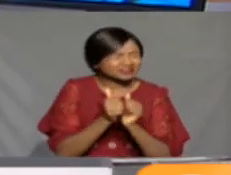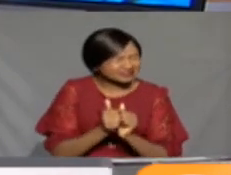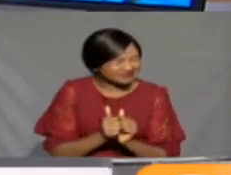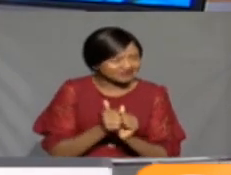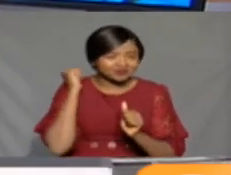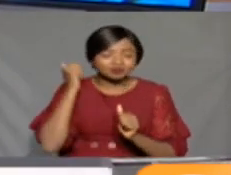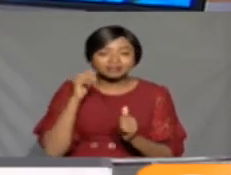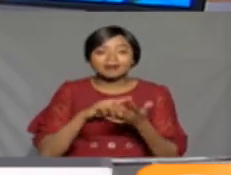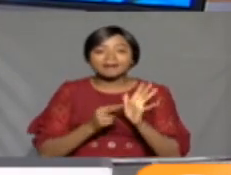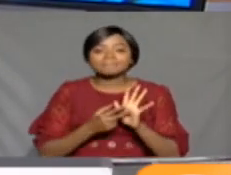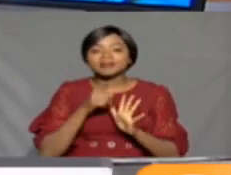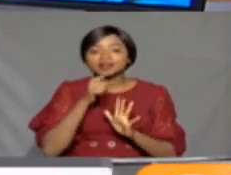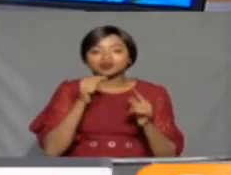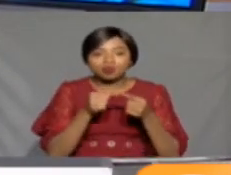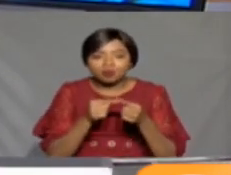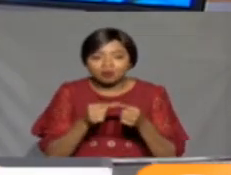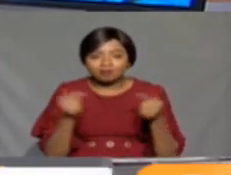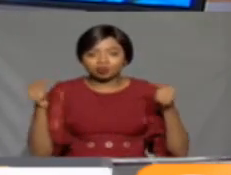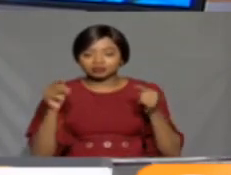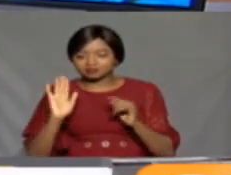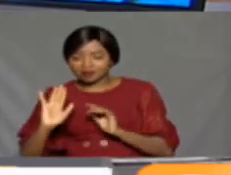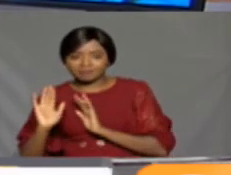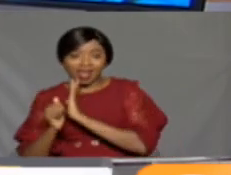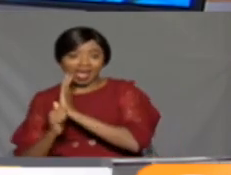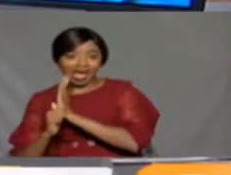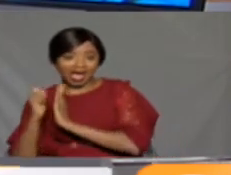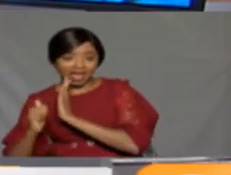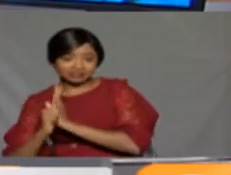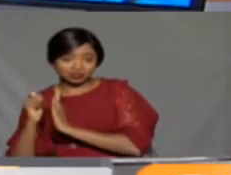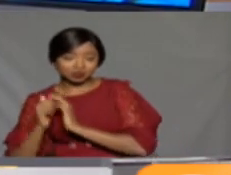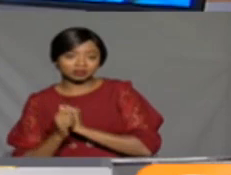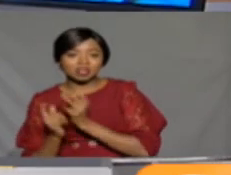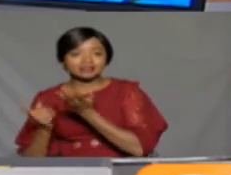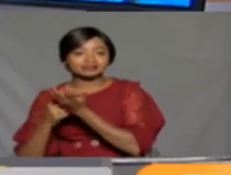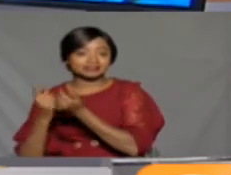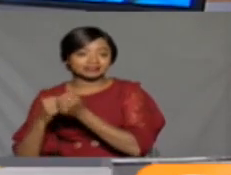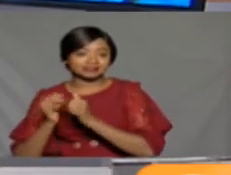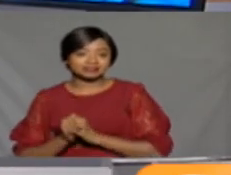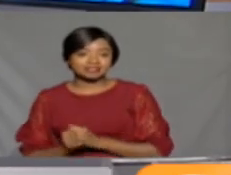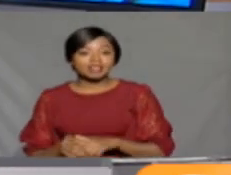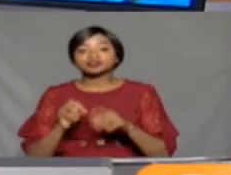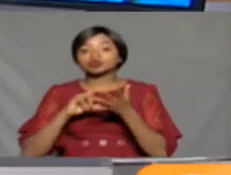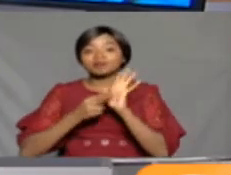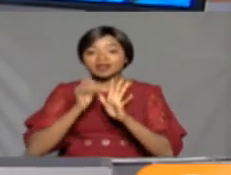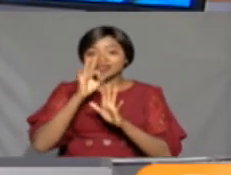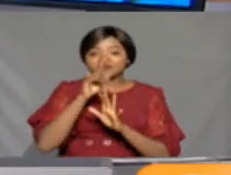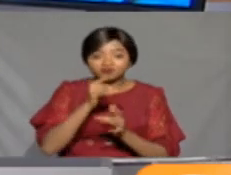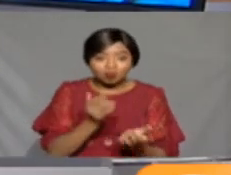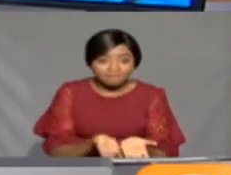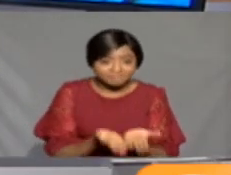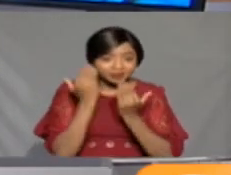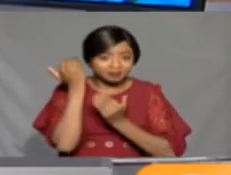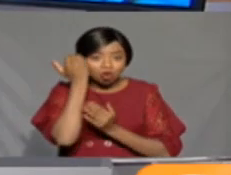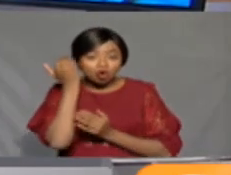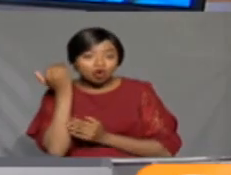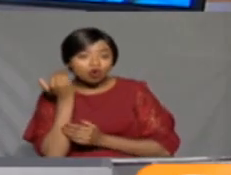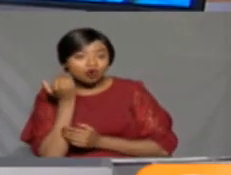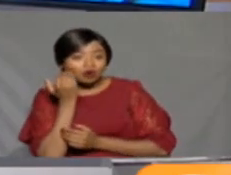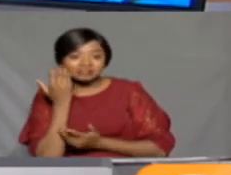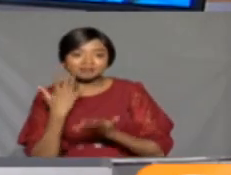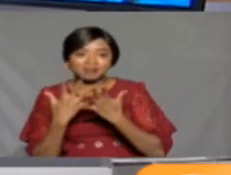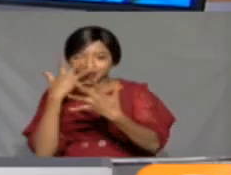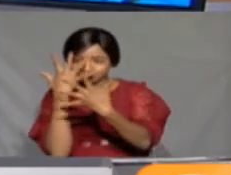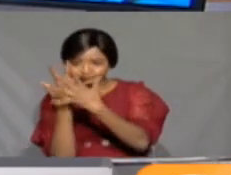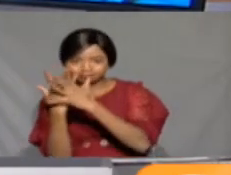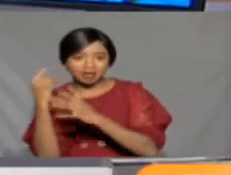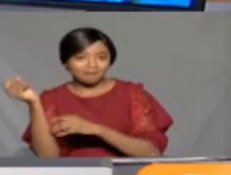then you are contravening the Statistics Act. In the case of the 2006 Statistics Act, if you're prosecuted, then that could be either 6 months